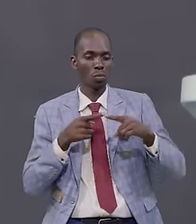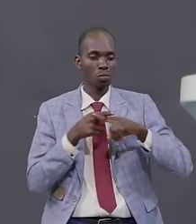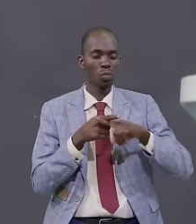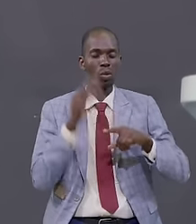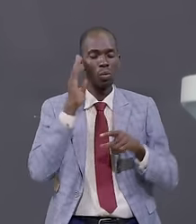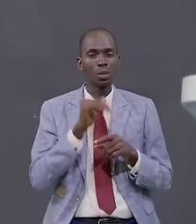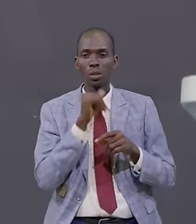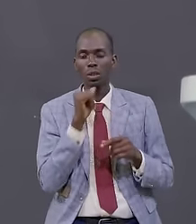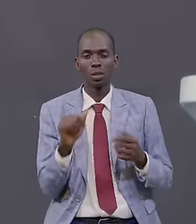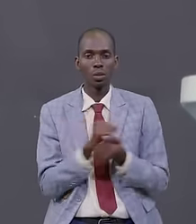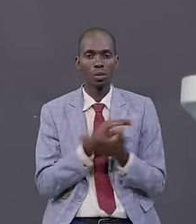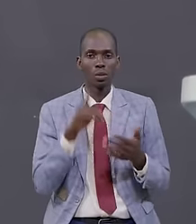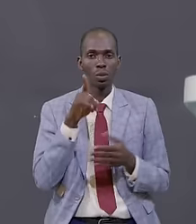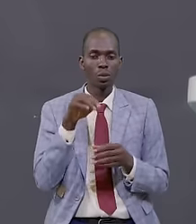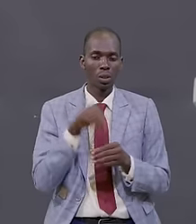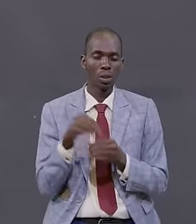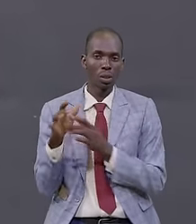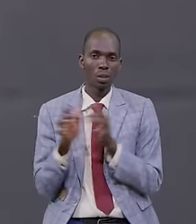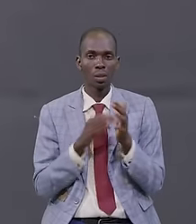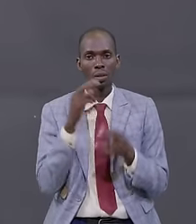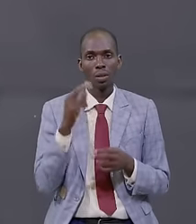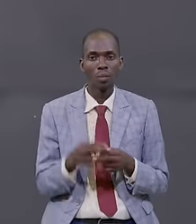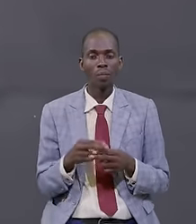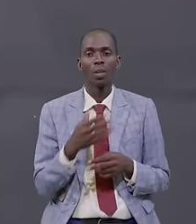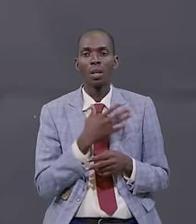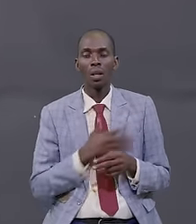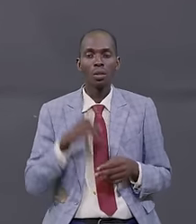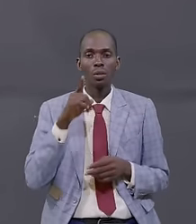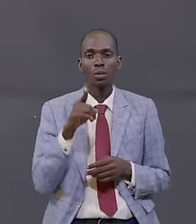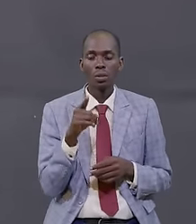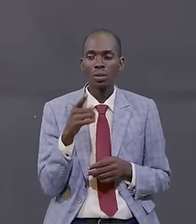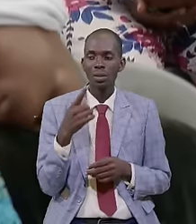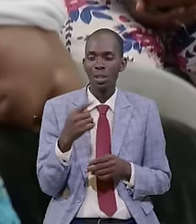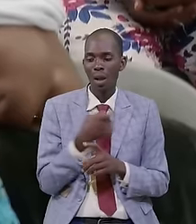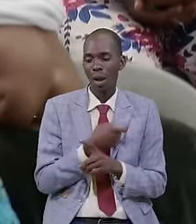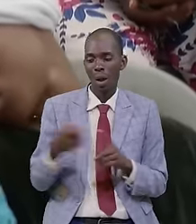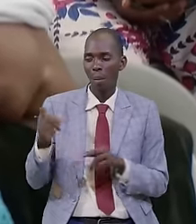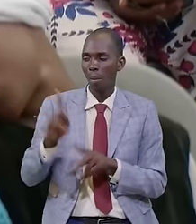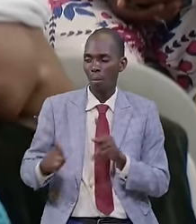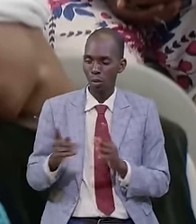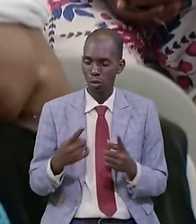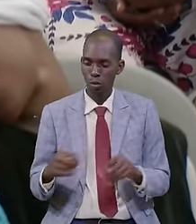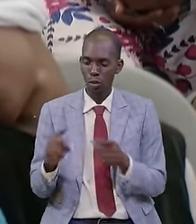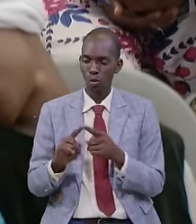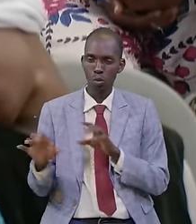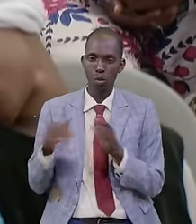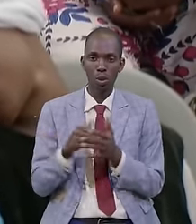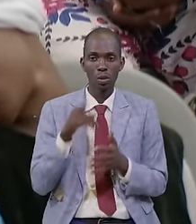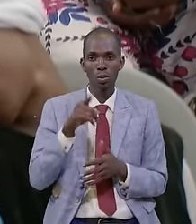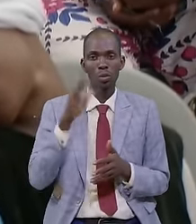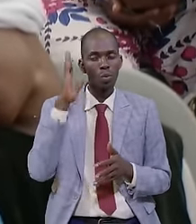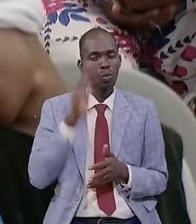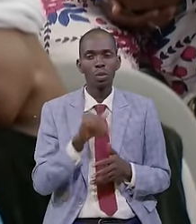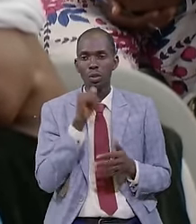the harm that people try to do will not blow you up. You'll be a person